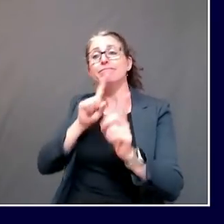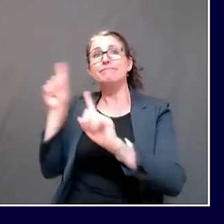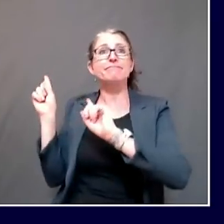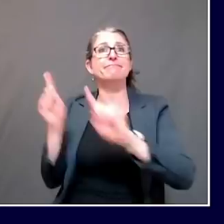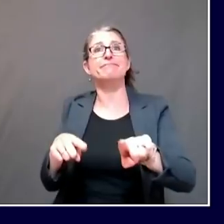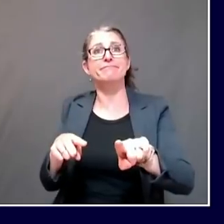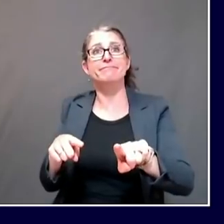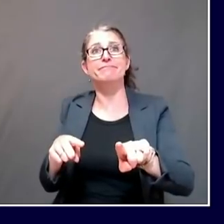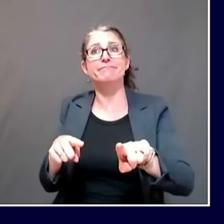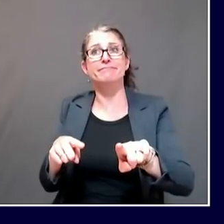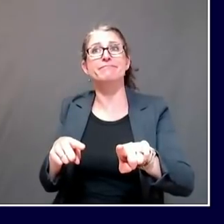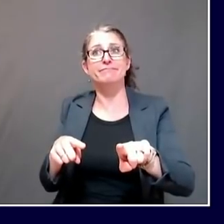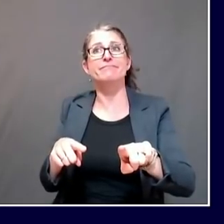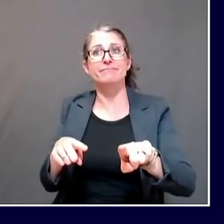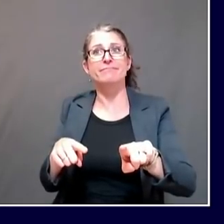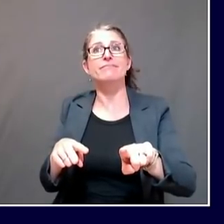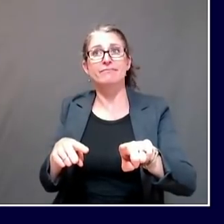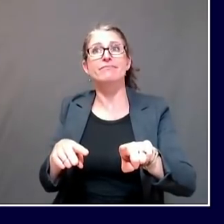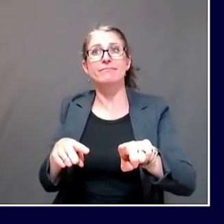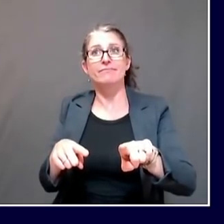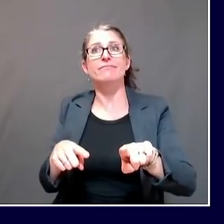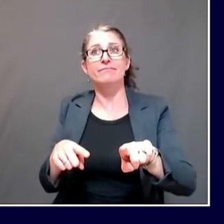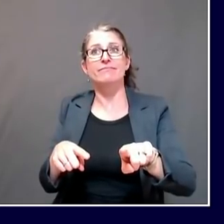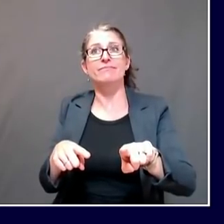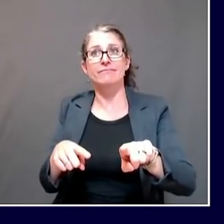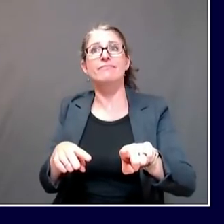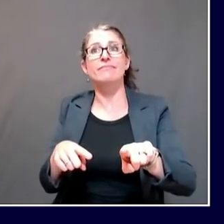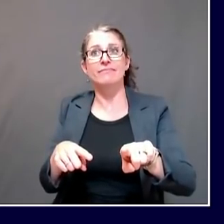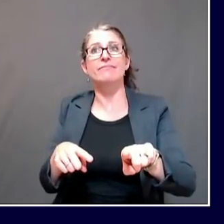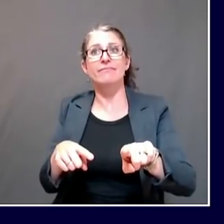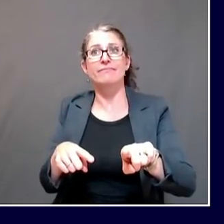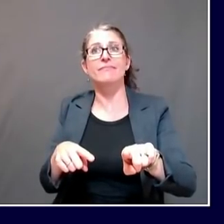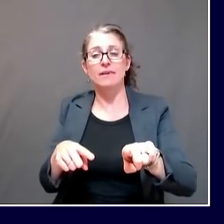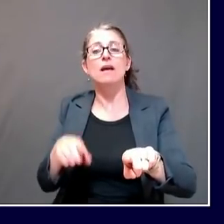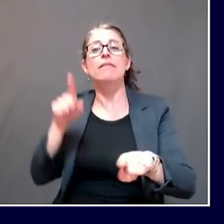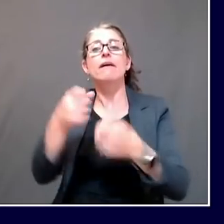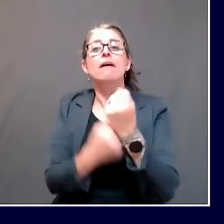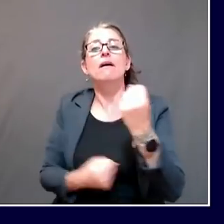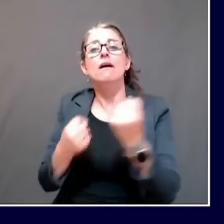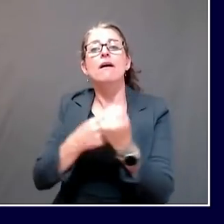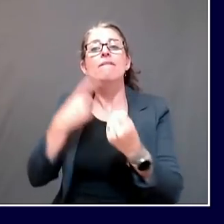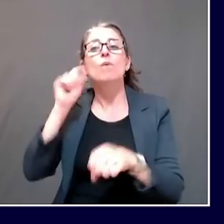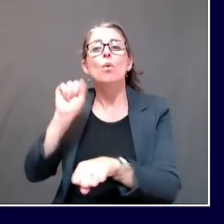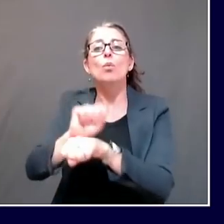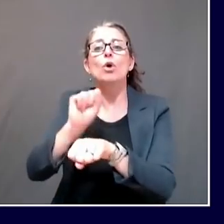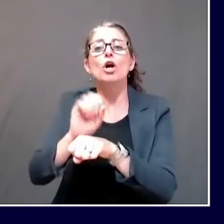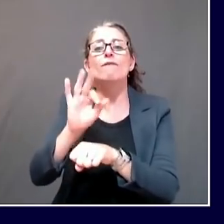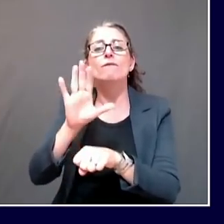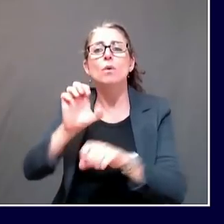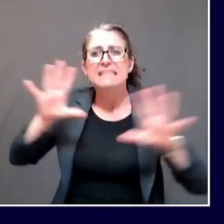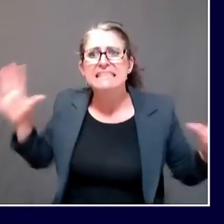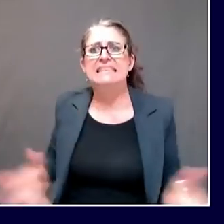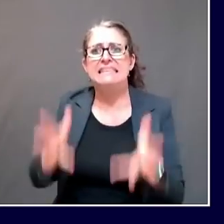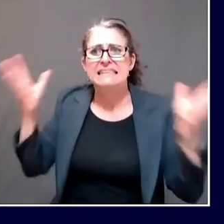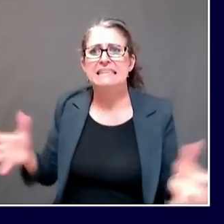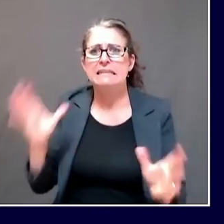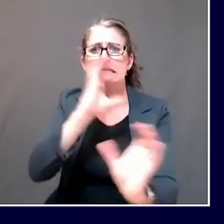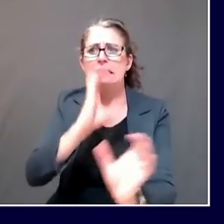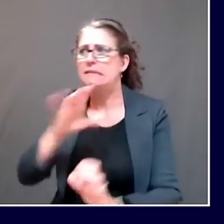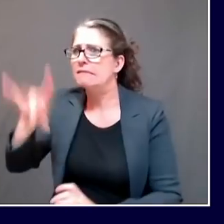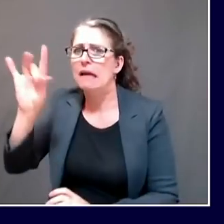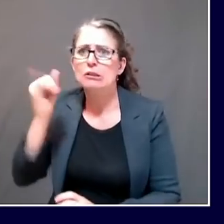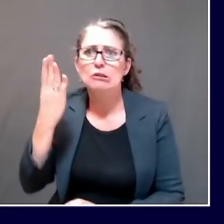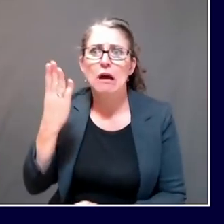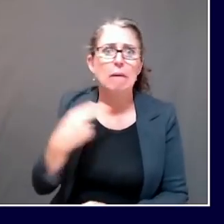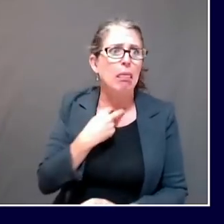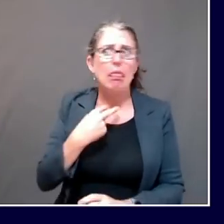pandemic for certain unemployed individuals and to keep them receiving benefits. Maine businesses are hiring for